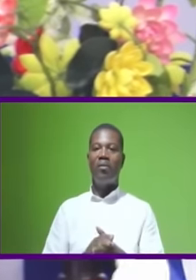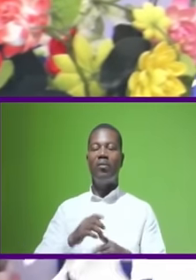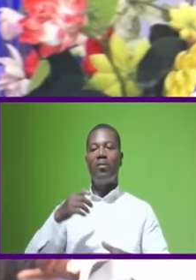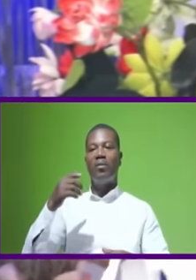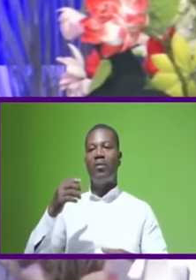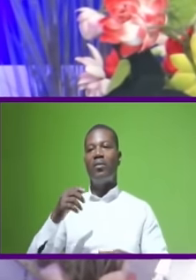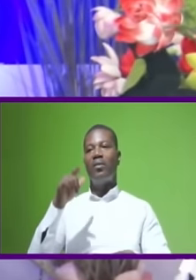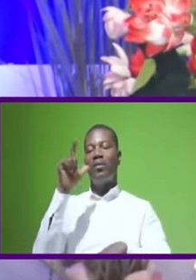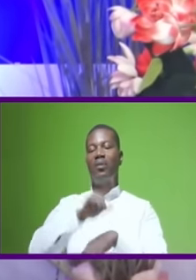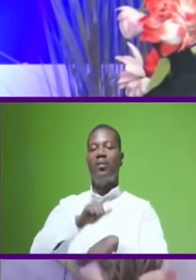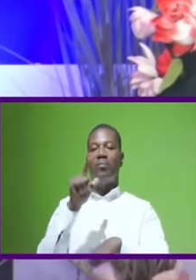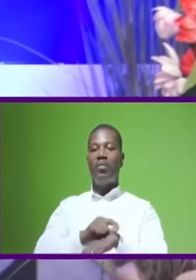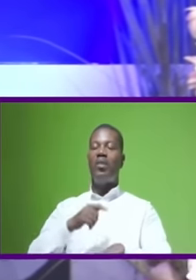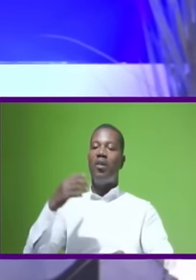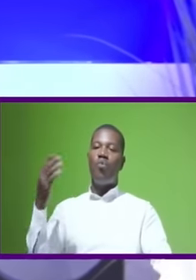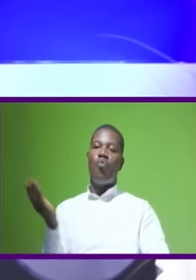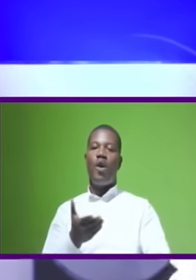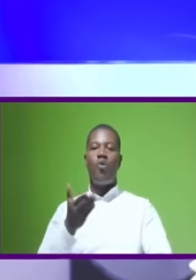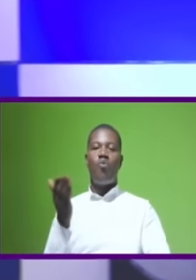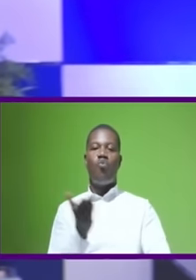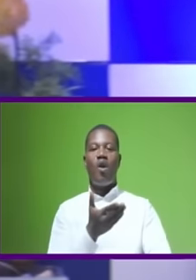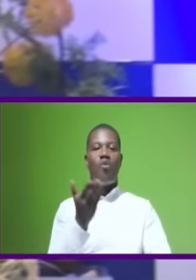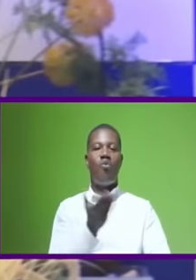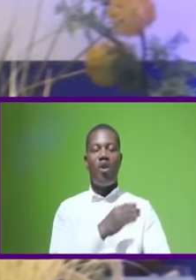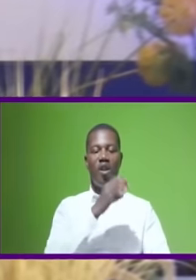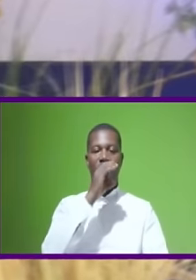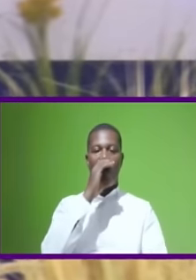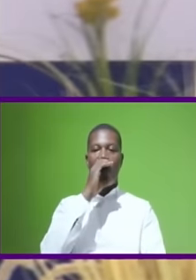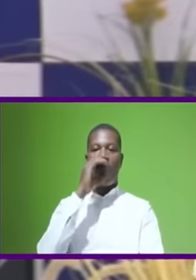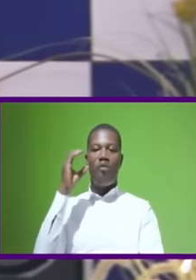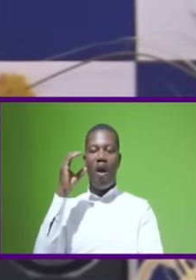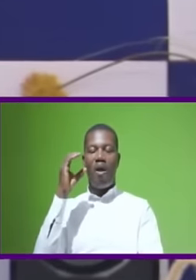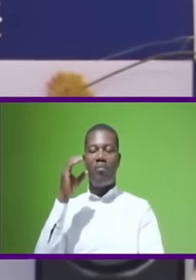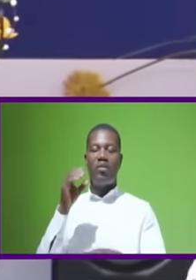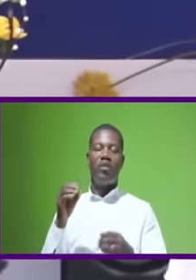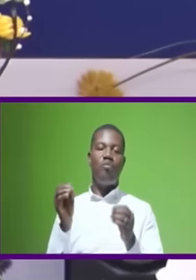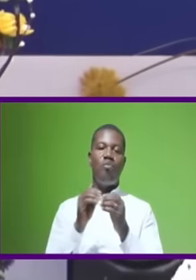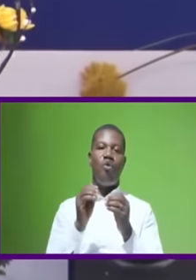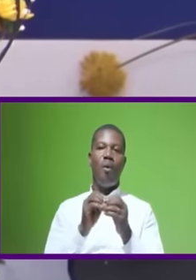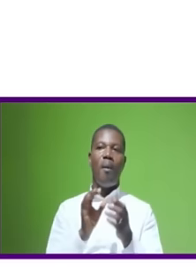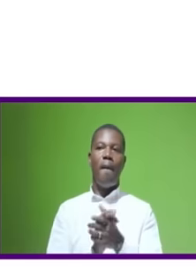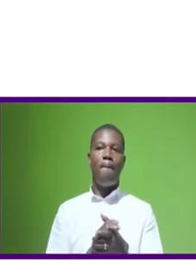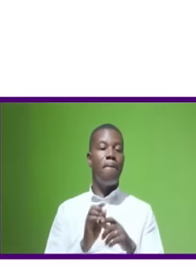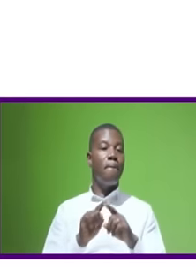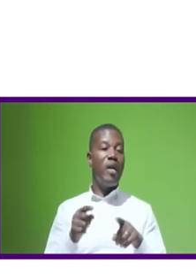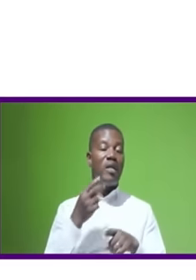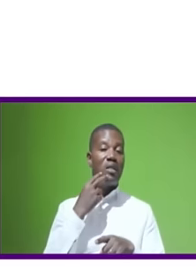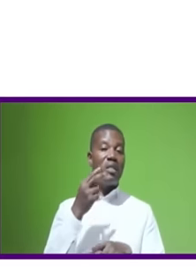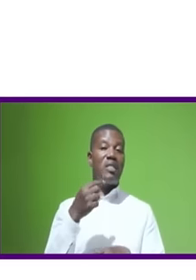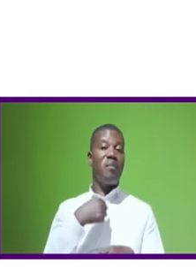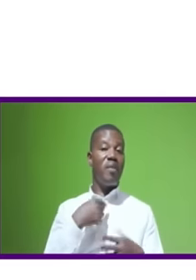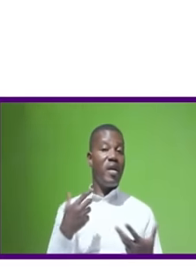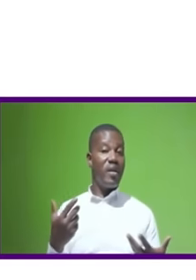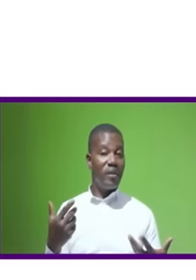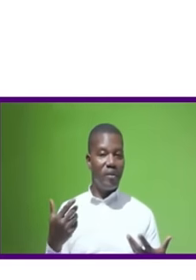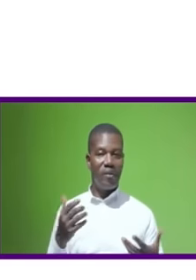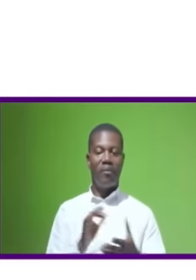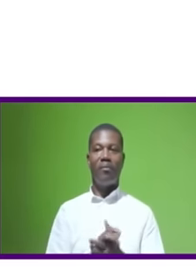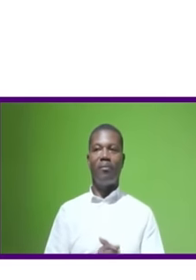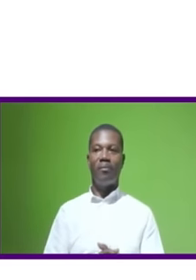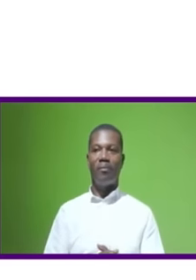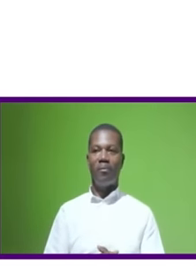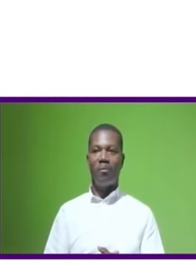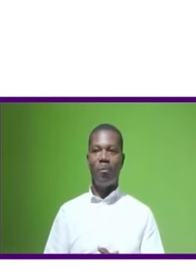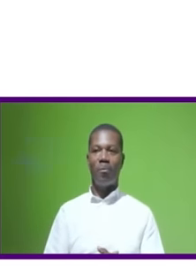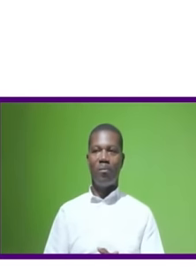dosso. And also reading the farms and compounds of paper. And so, mon jami. But then look at